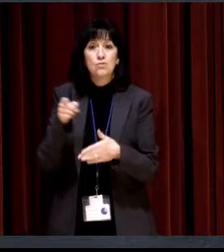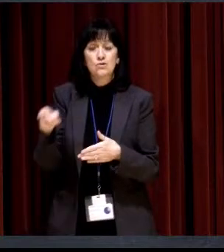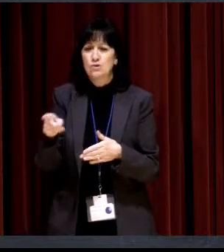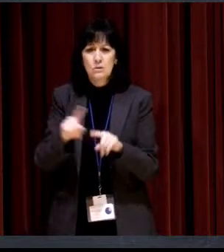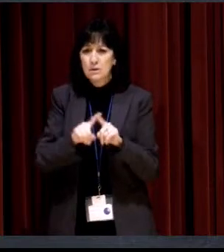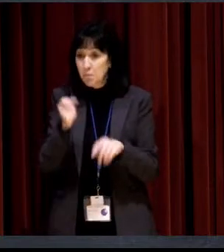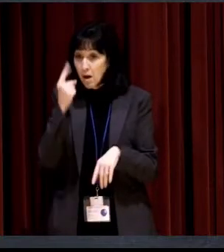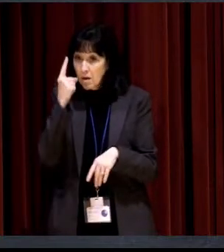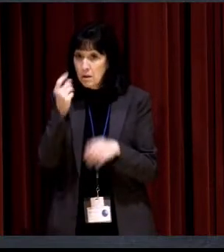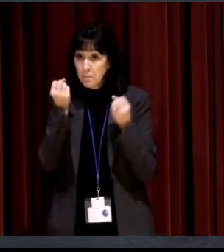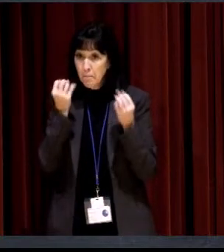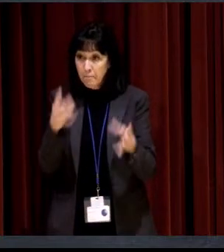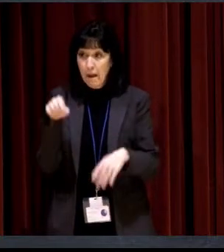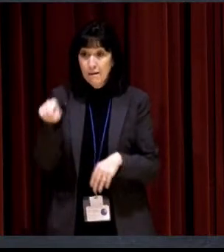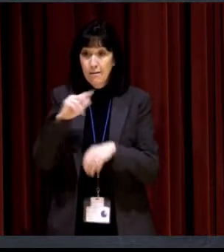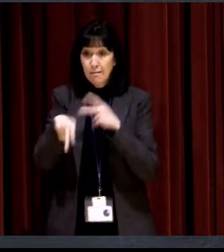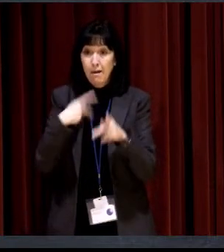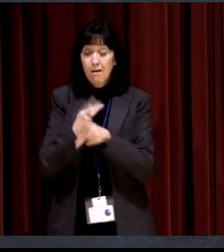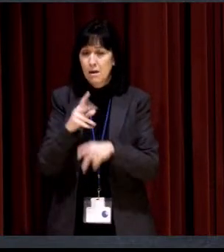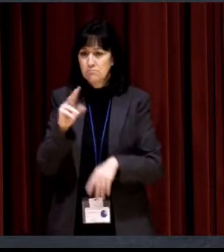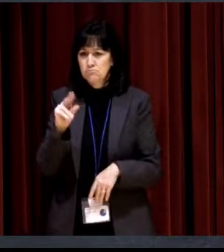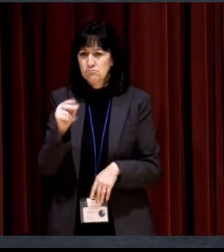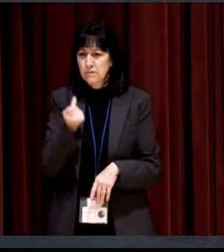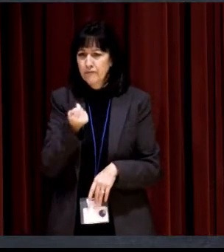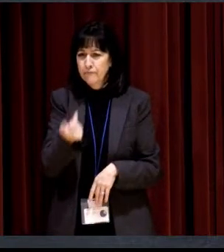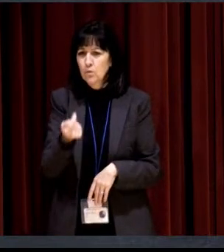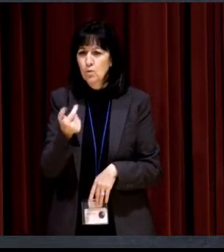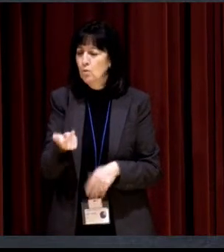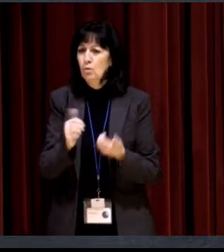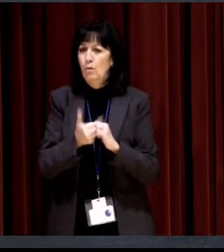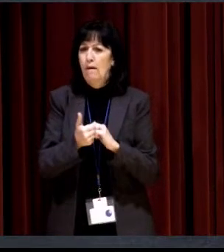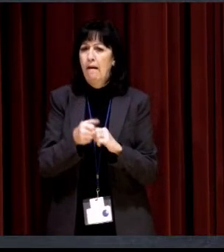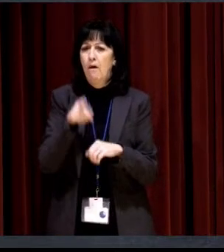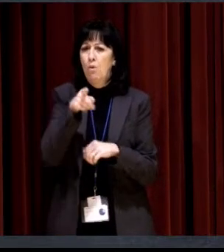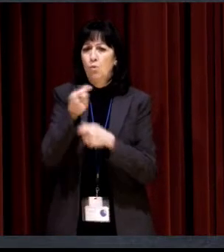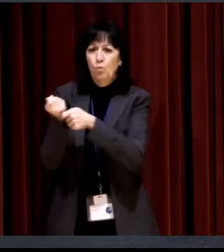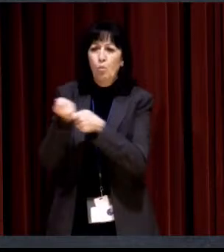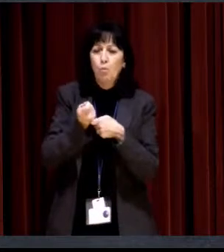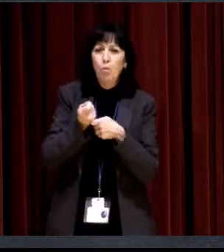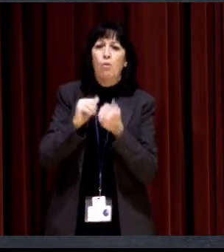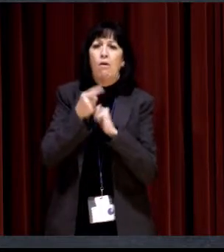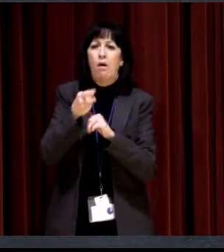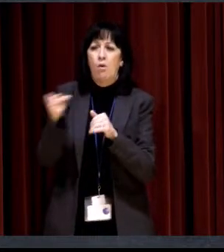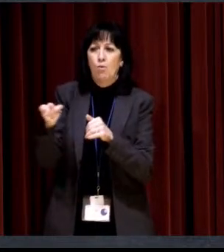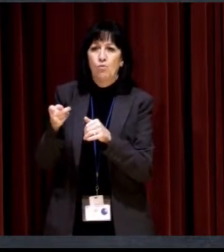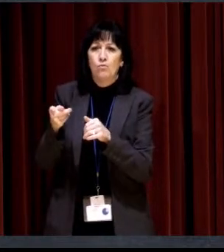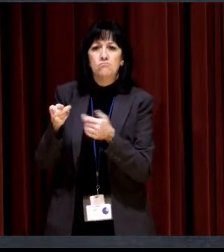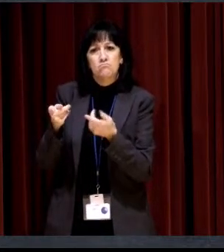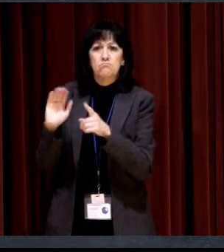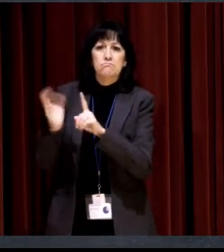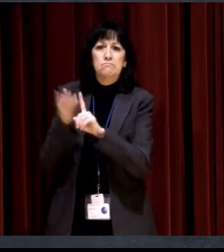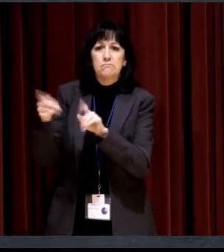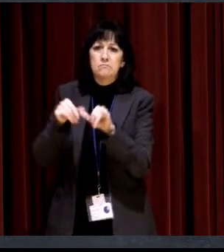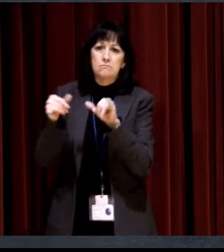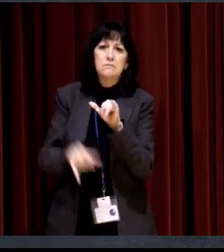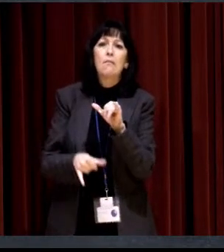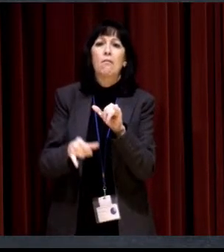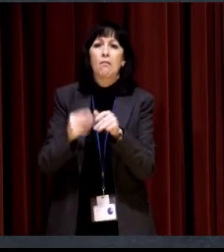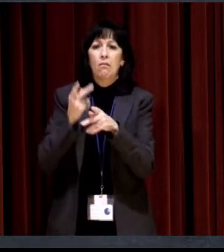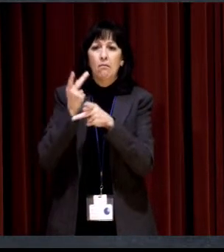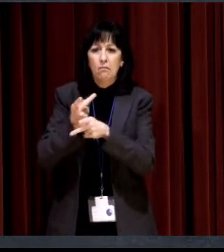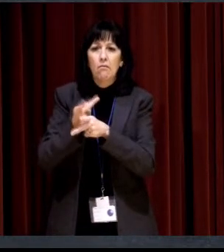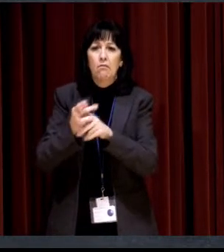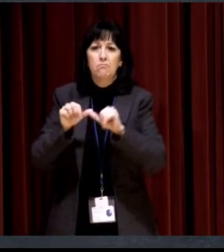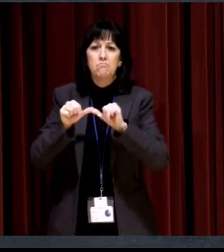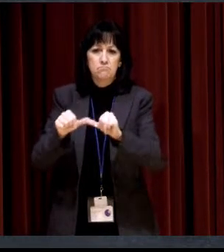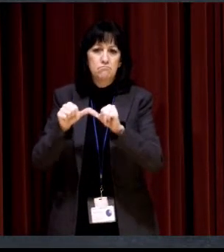few ideas, and I'll share those. I just want to say, like, as part of this collaborative, I would want to hear from folks who are in these buildings as we sort of build those out. So happy to share